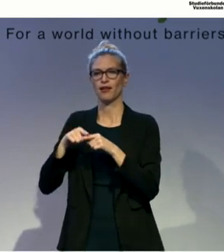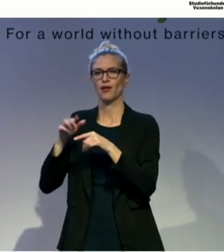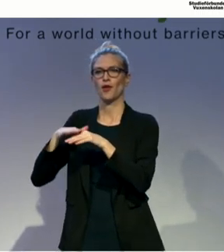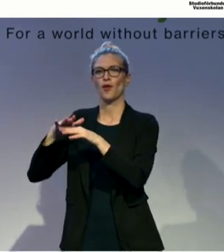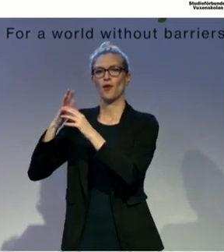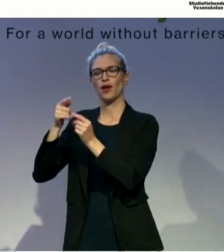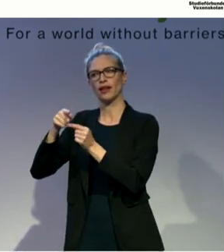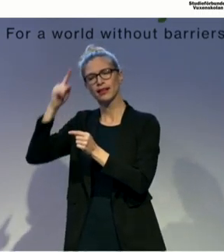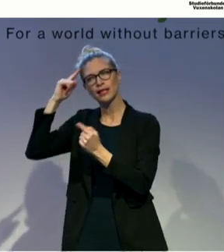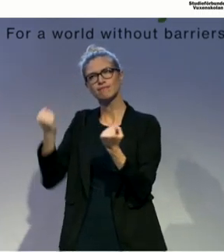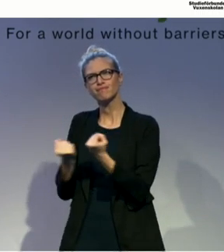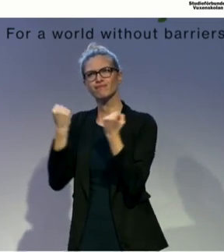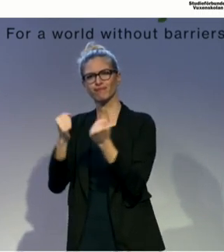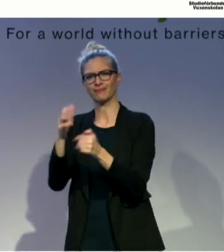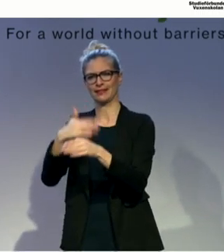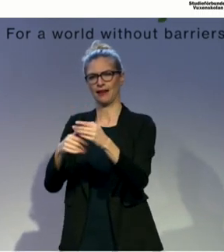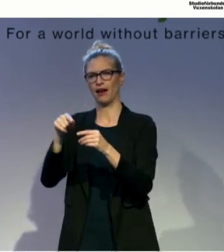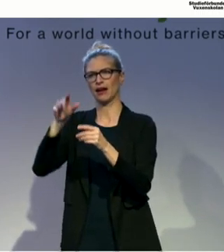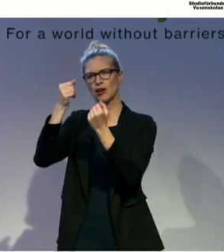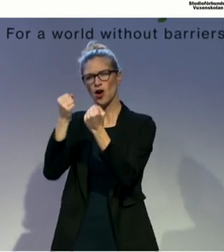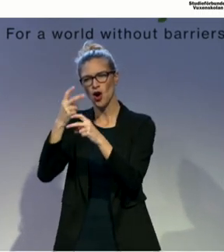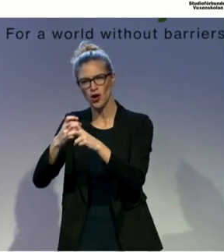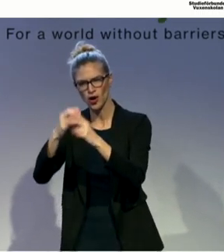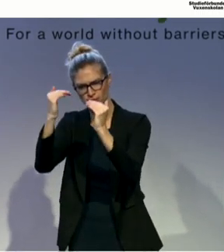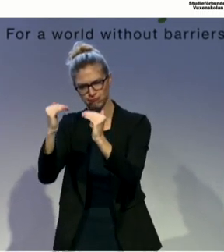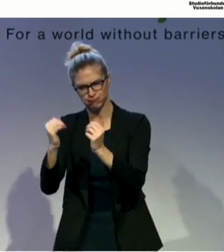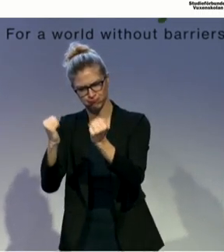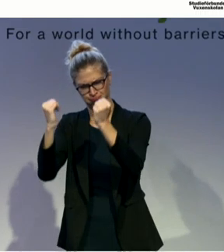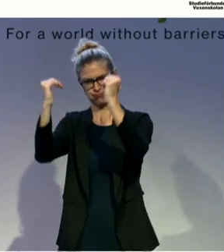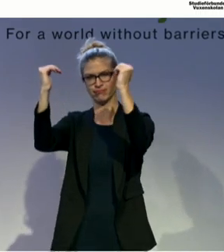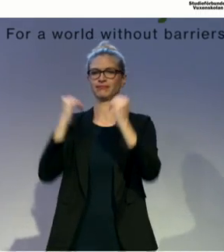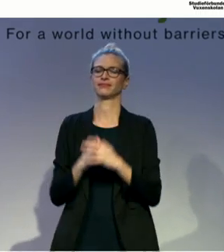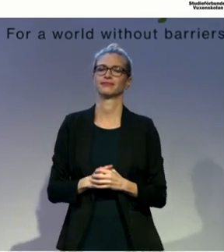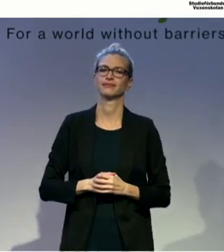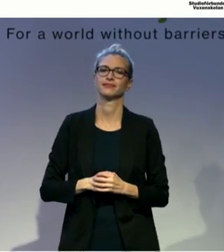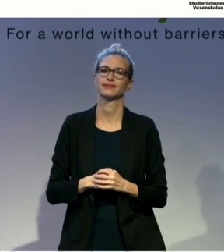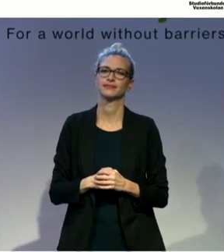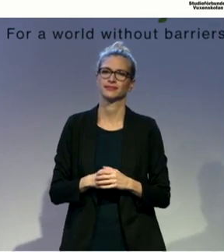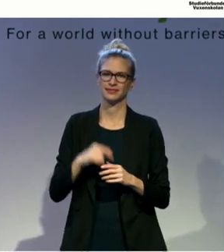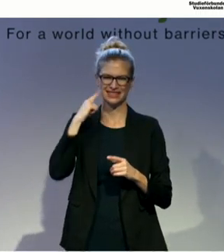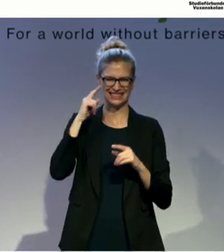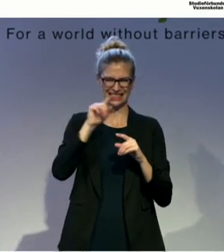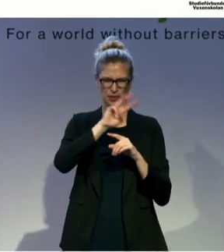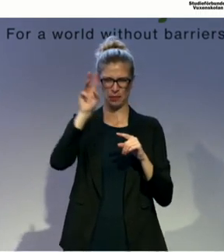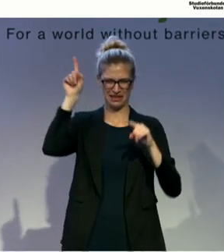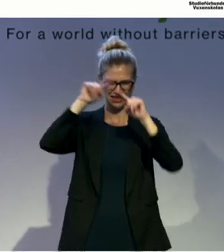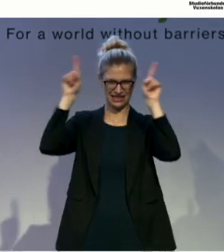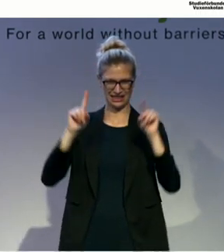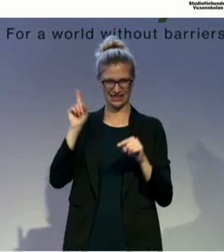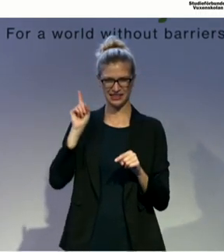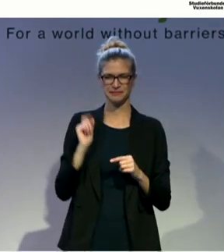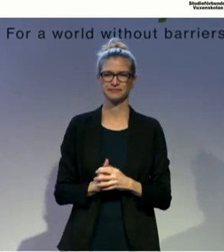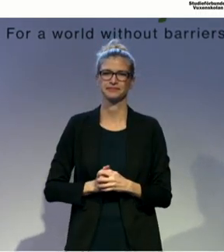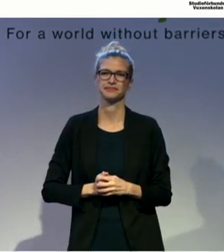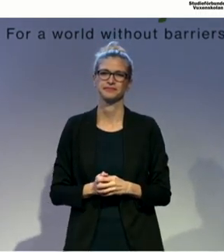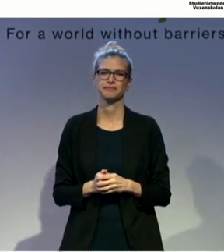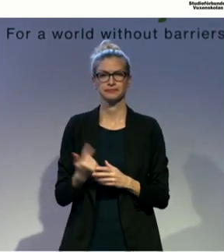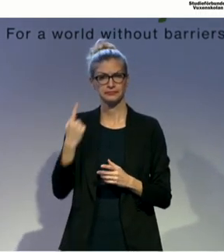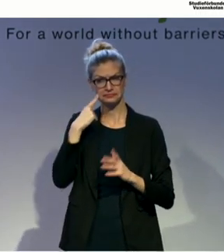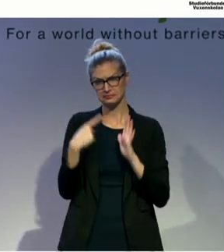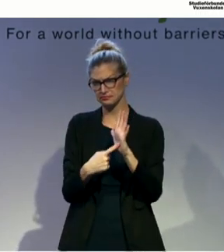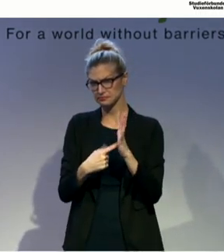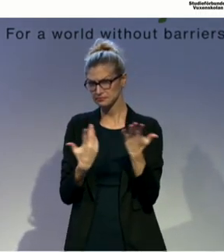you study. And on the screen, if you have good eyes, no one can see it, but there is an example from our